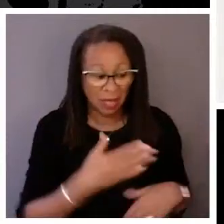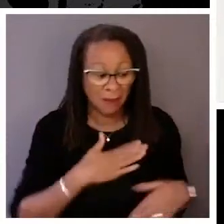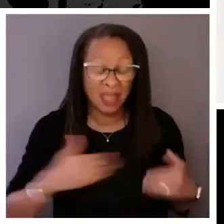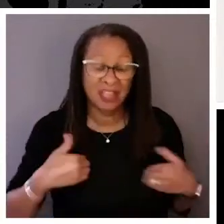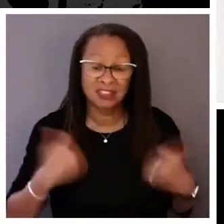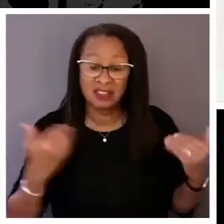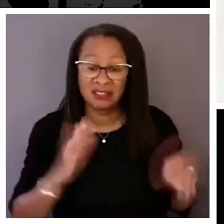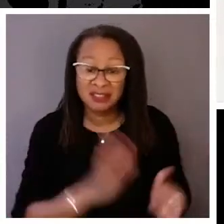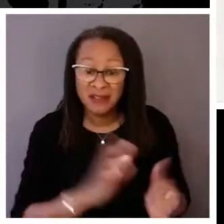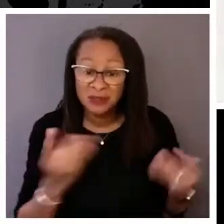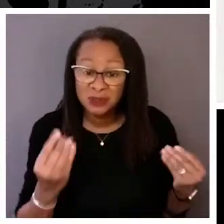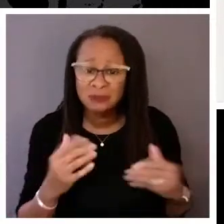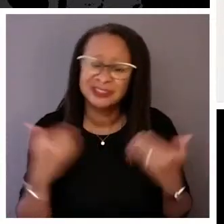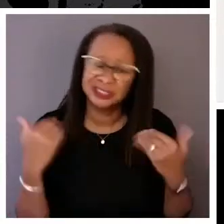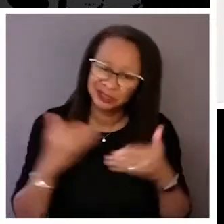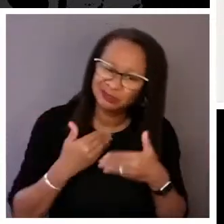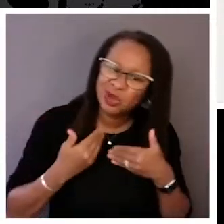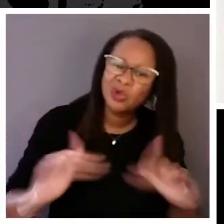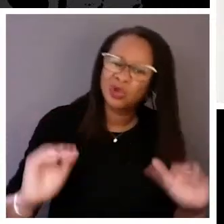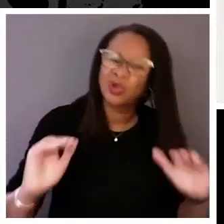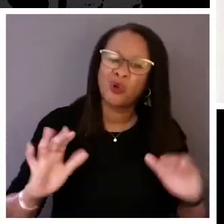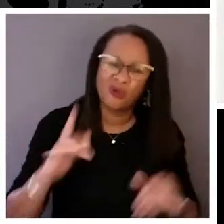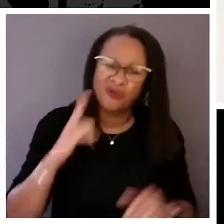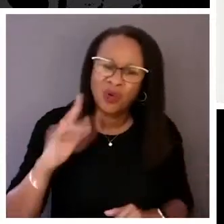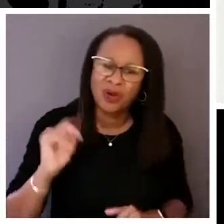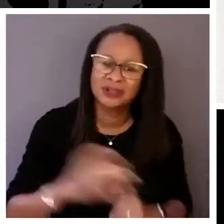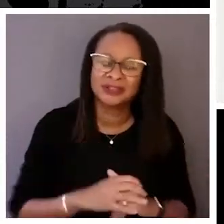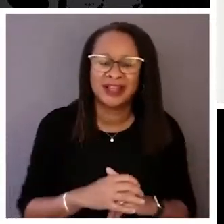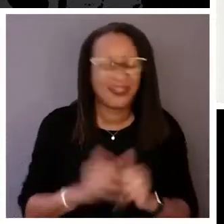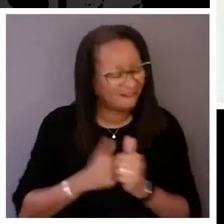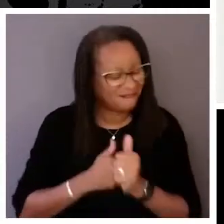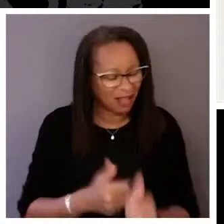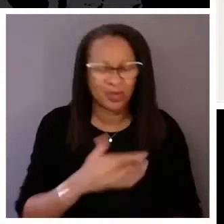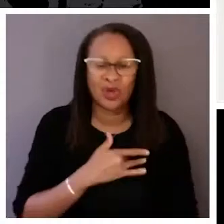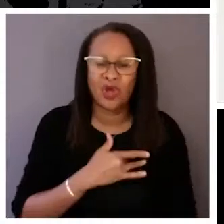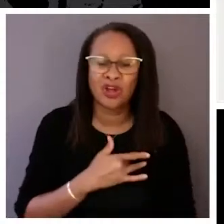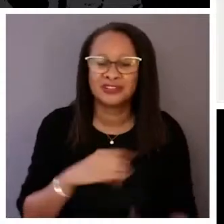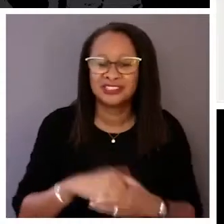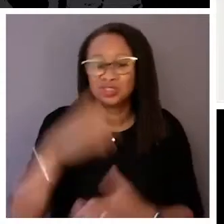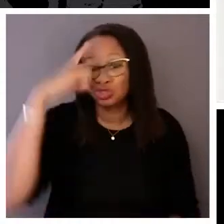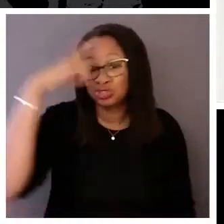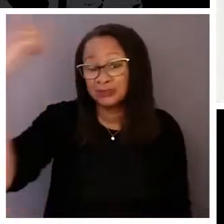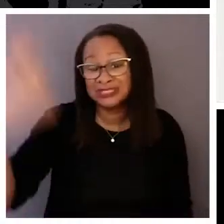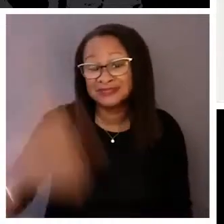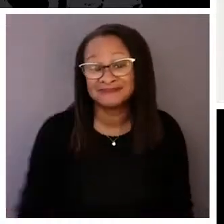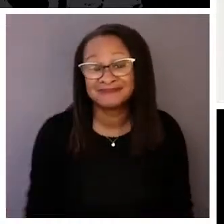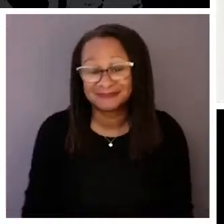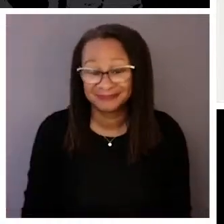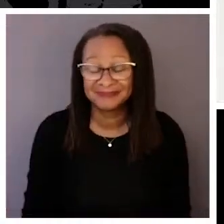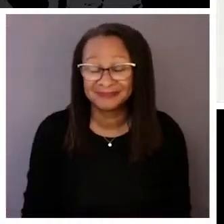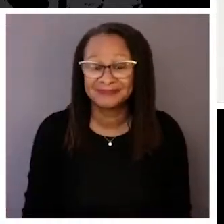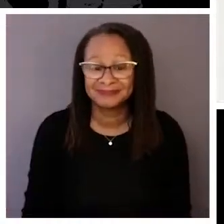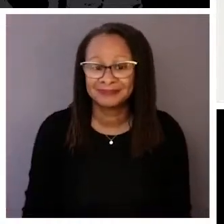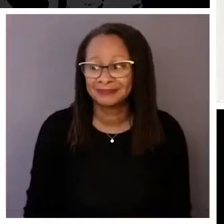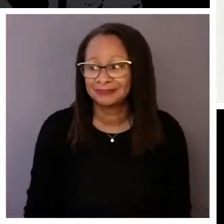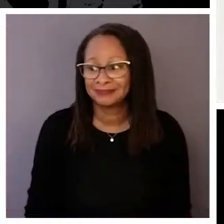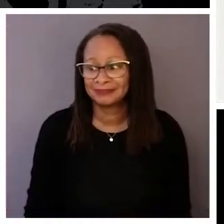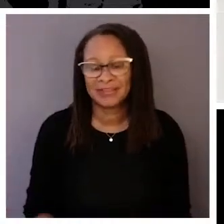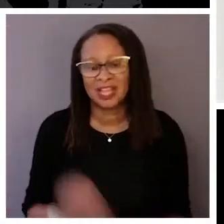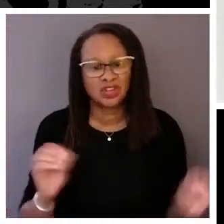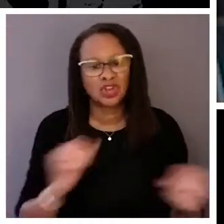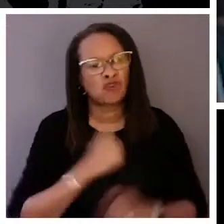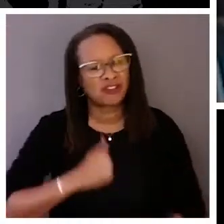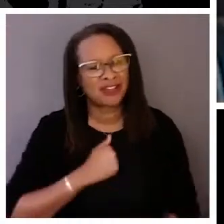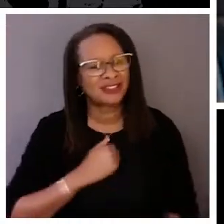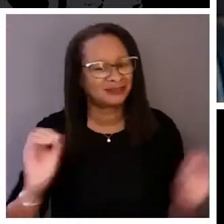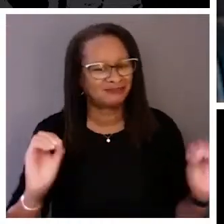tell my younger self to just let loose and follow your heart and your dreams, and no regrets.